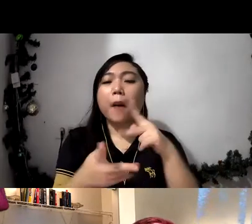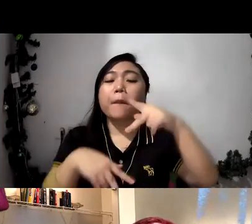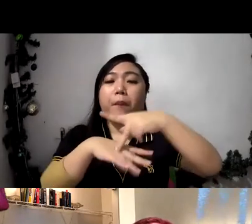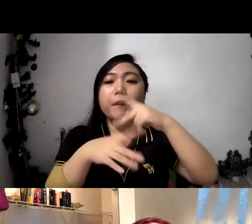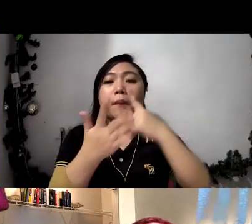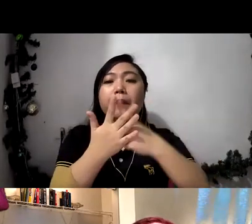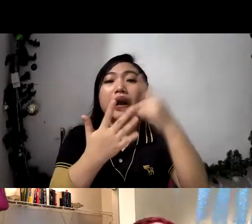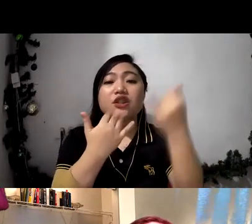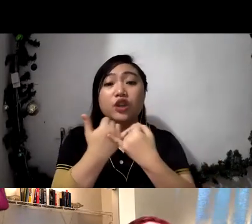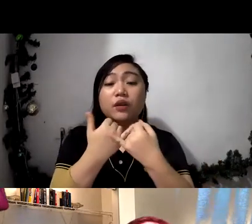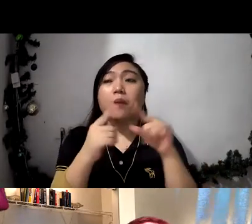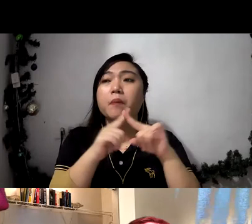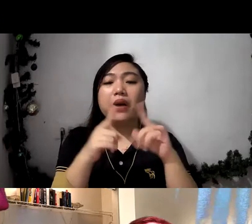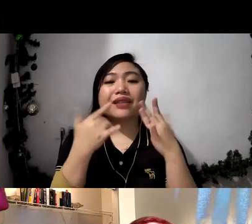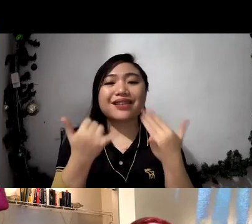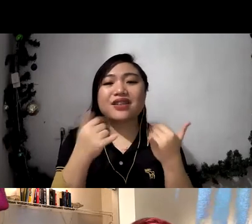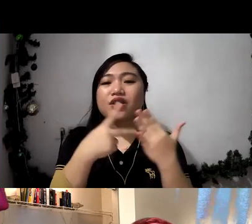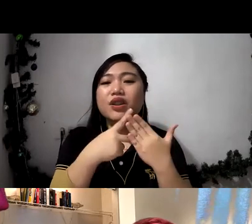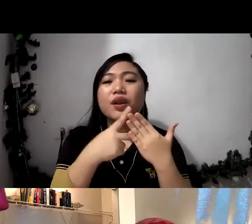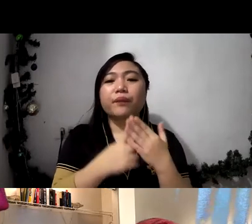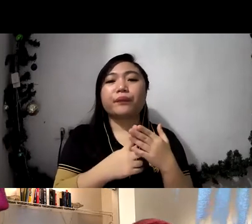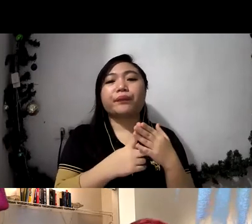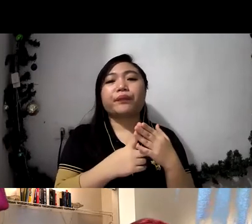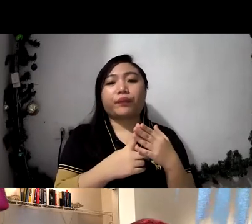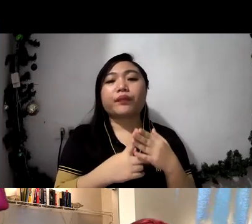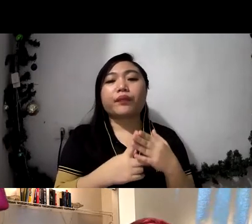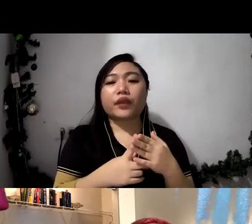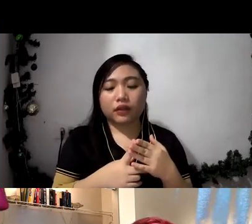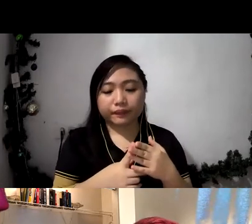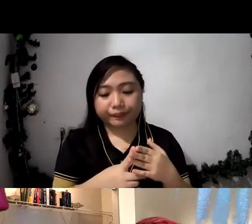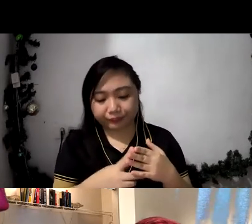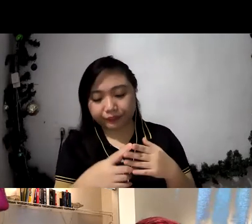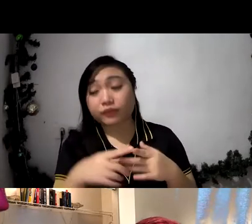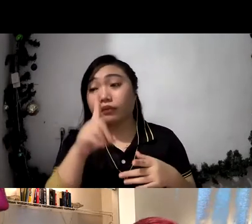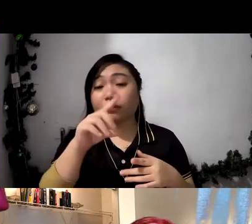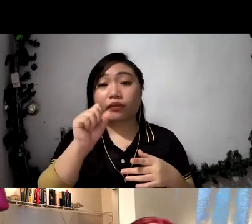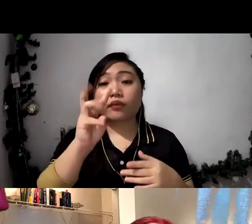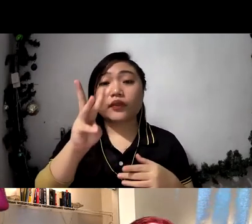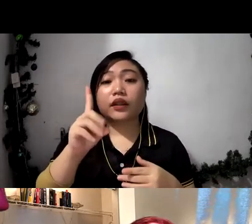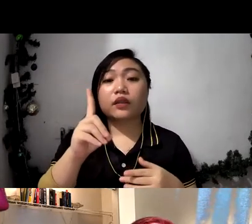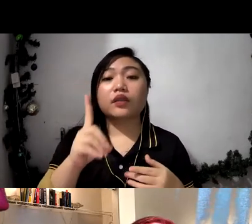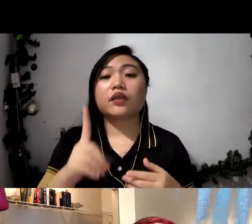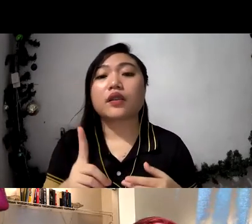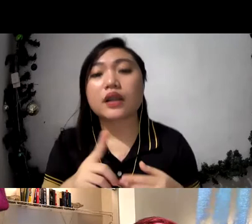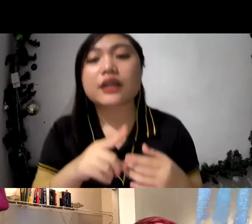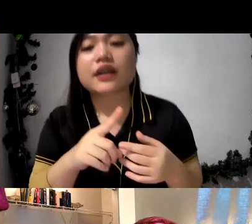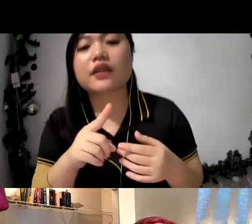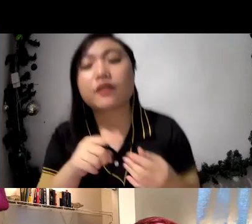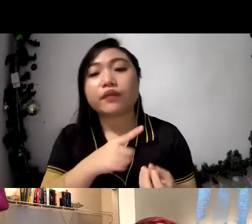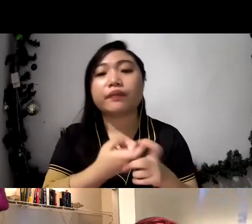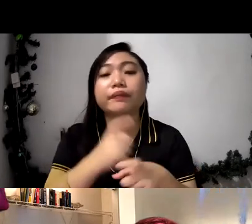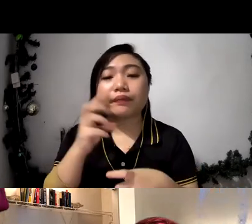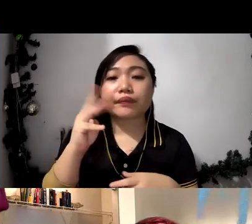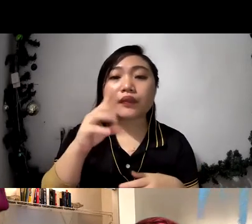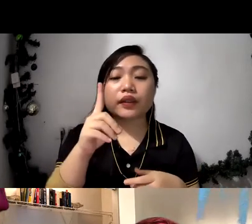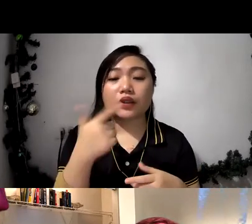ongoing flagship program of the Department of Social Welfare. So yan yung under the MDG, no. Nagkaroon tayo ng mga ganyang